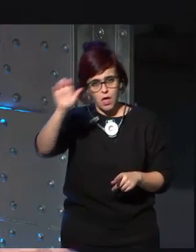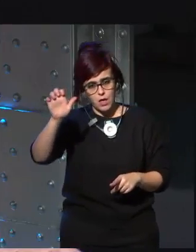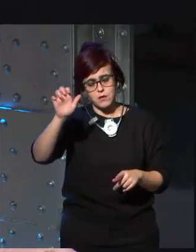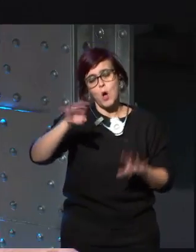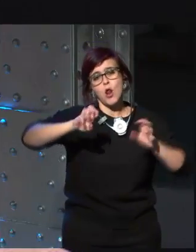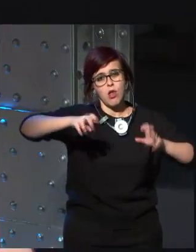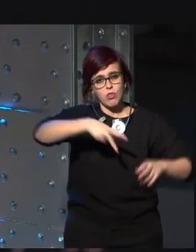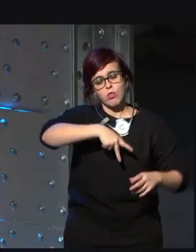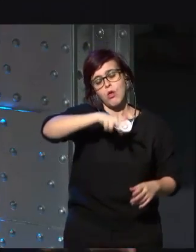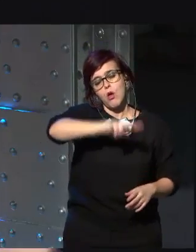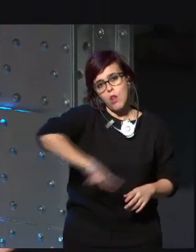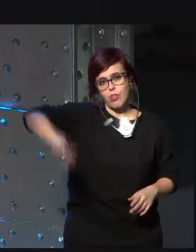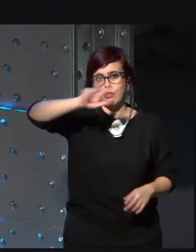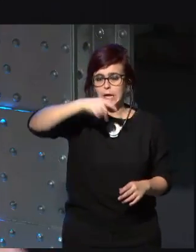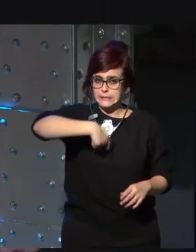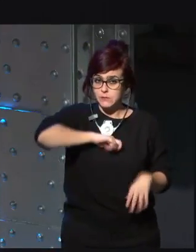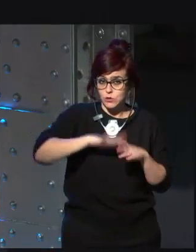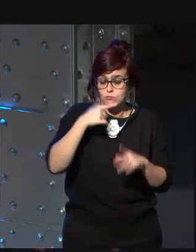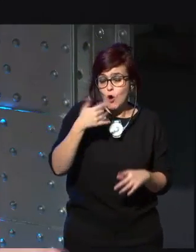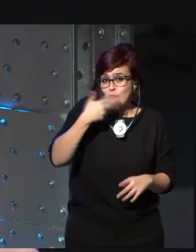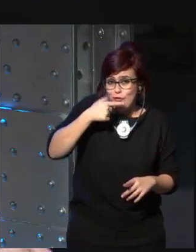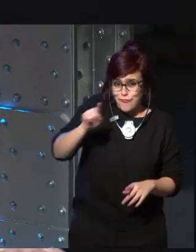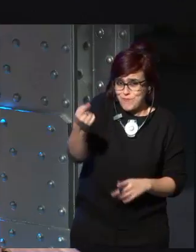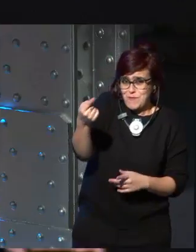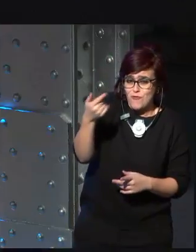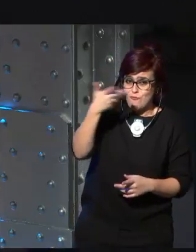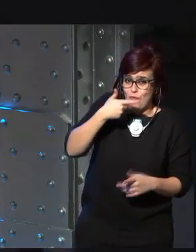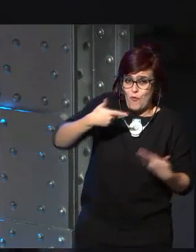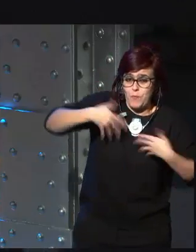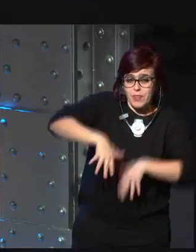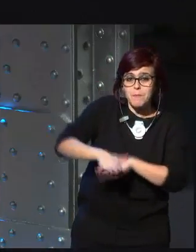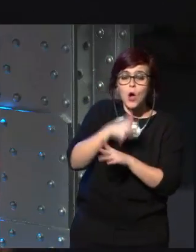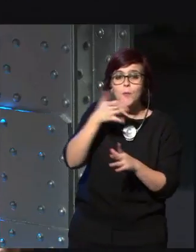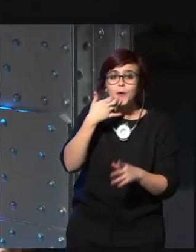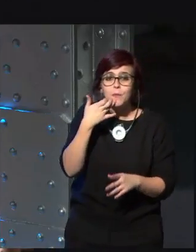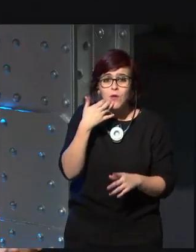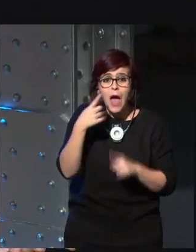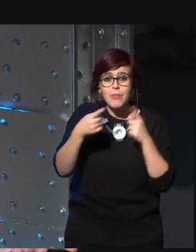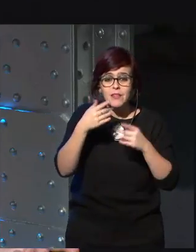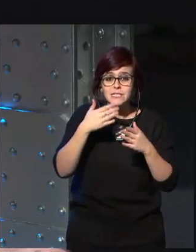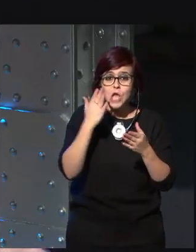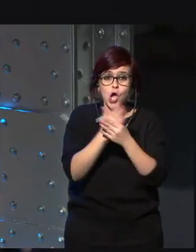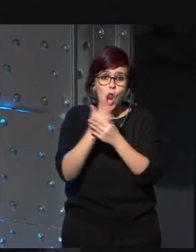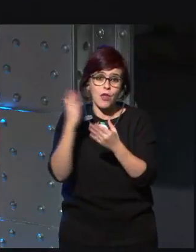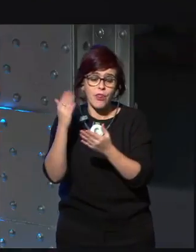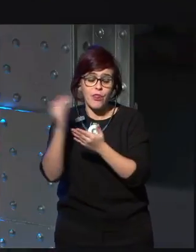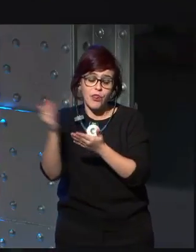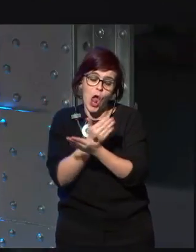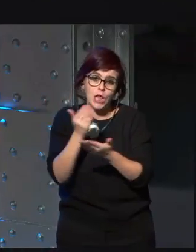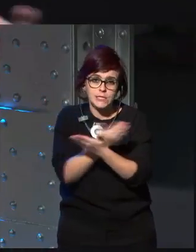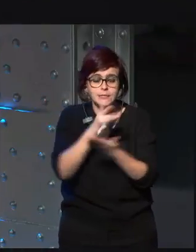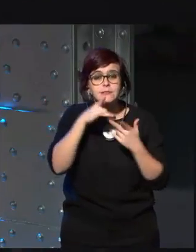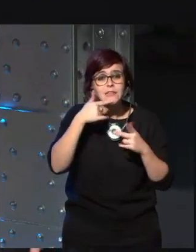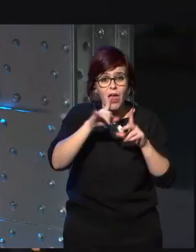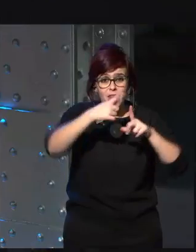Radio Nacional, where I work, I have first-hand information now. We can't afford to receive lots and lots of